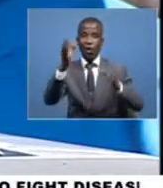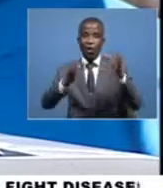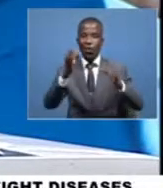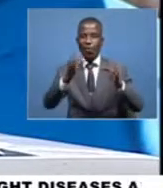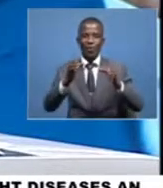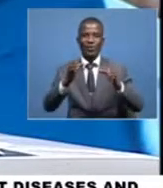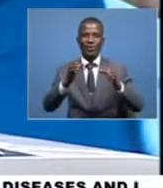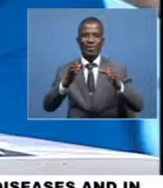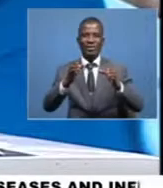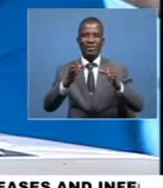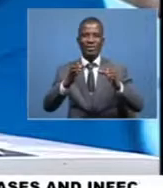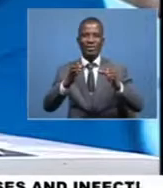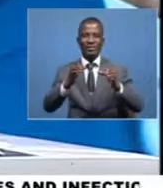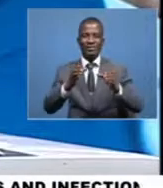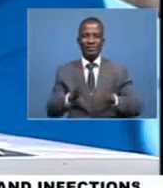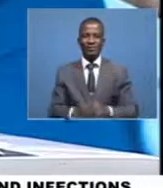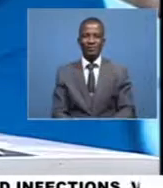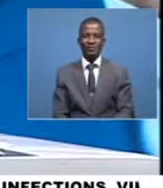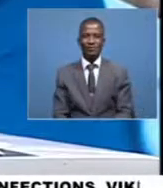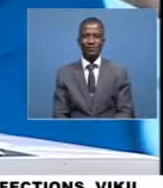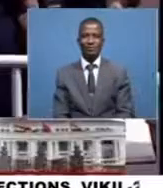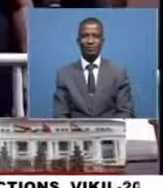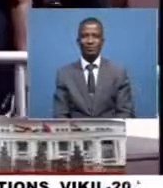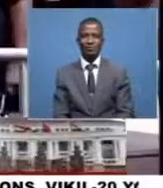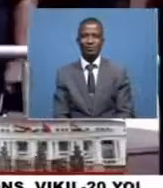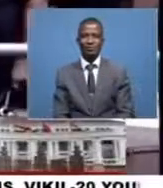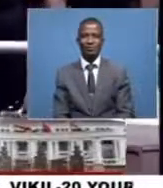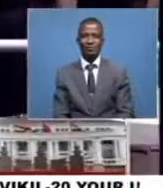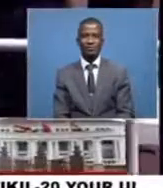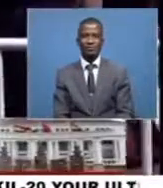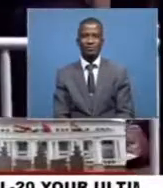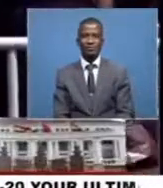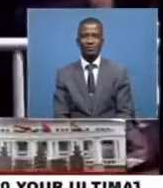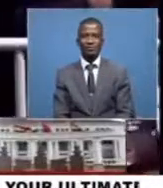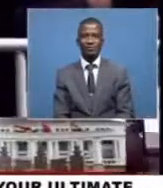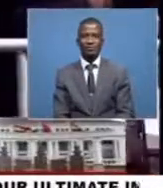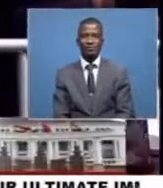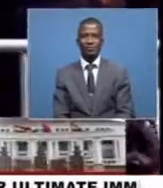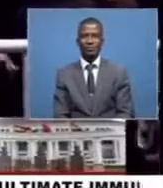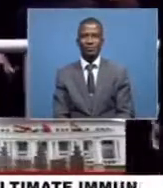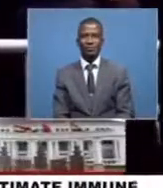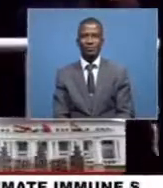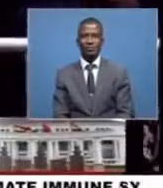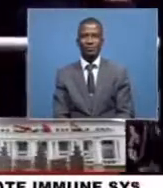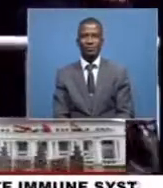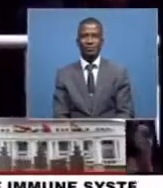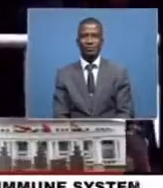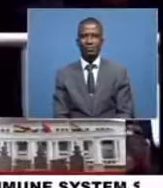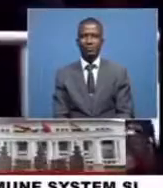court proceeding press conference. We'll be right back.